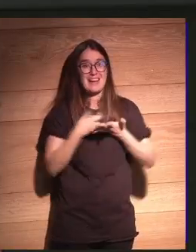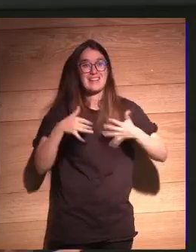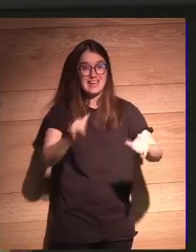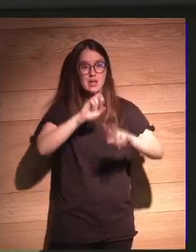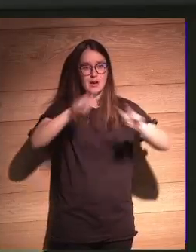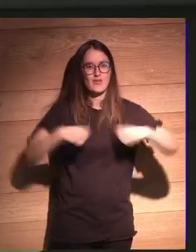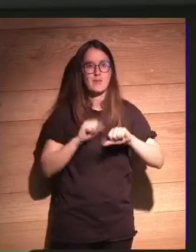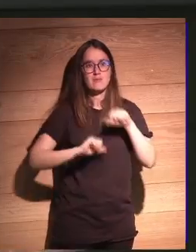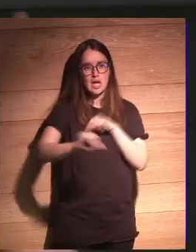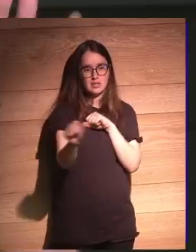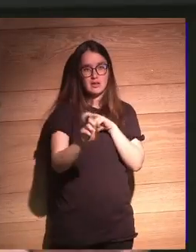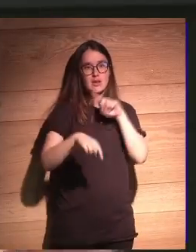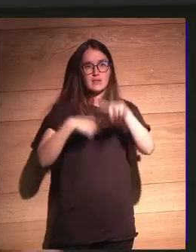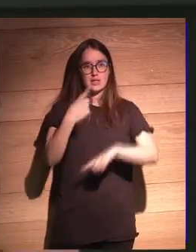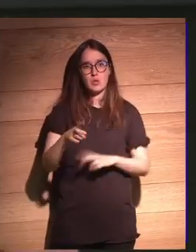paying